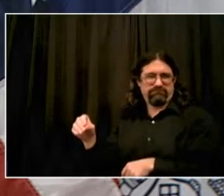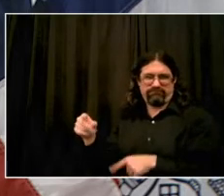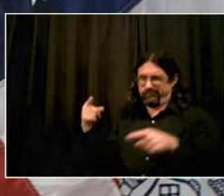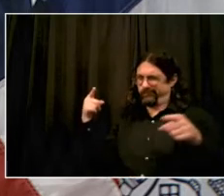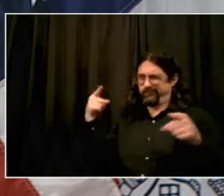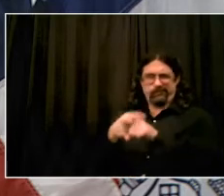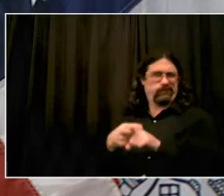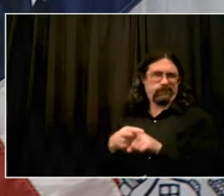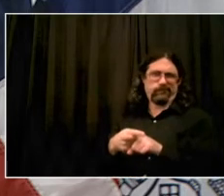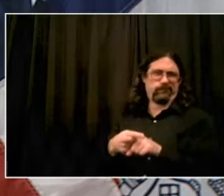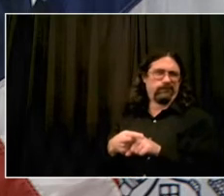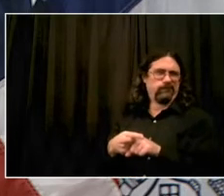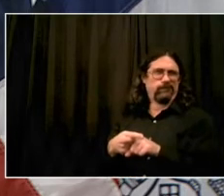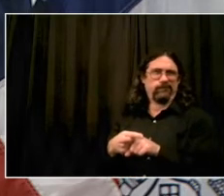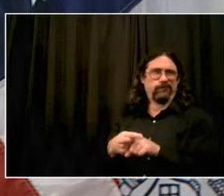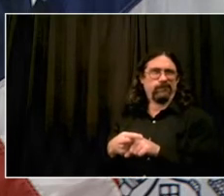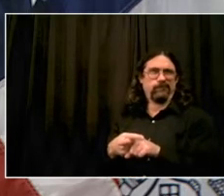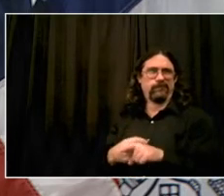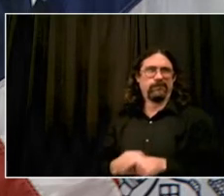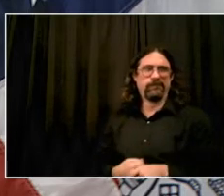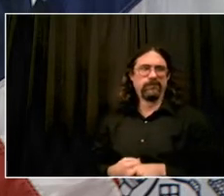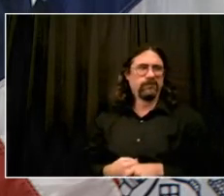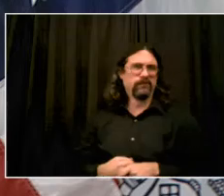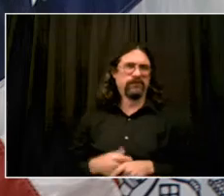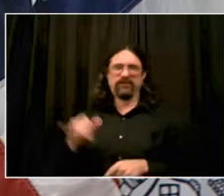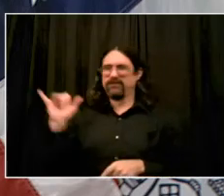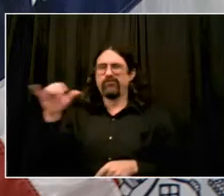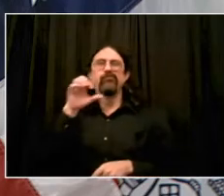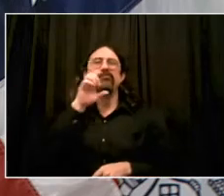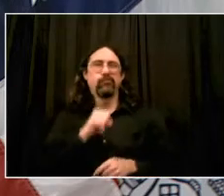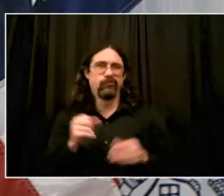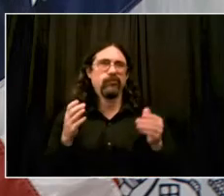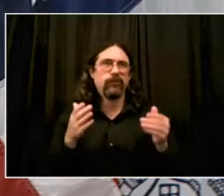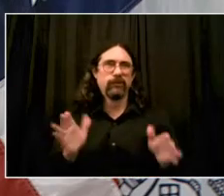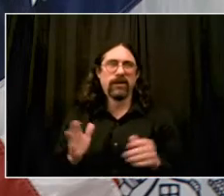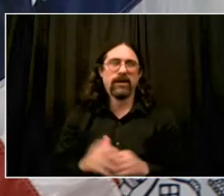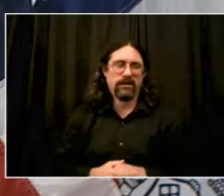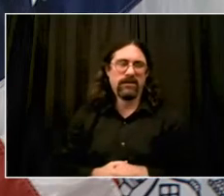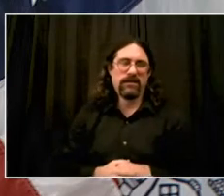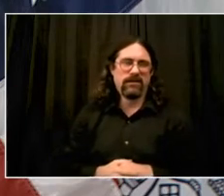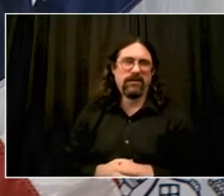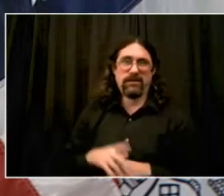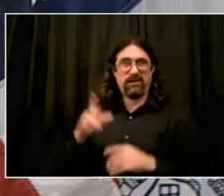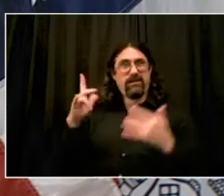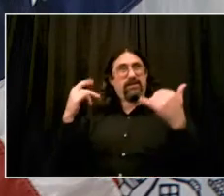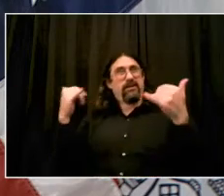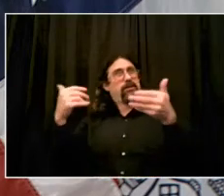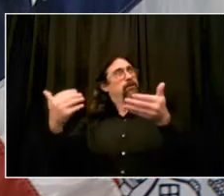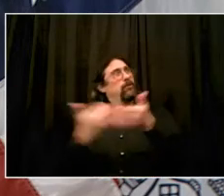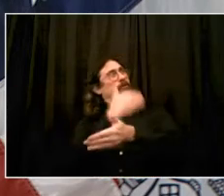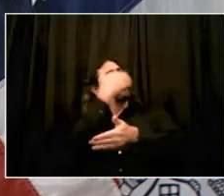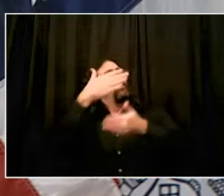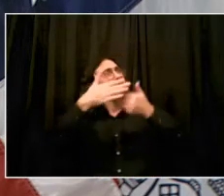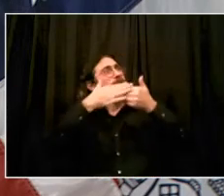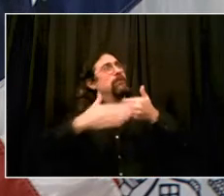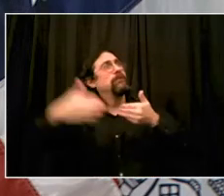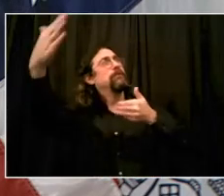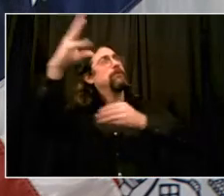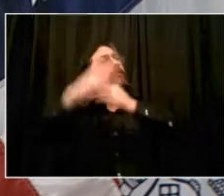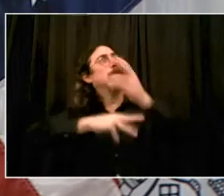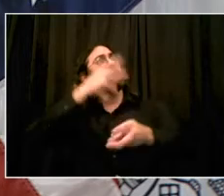is not a part of the future, and we need to get away from them. I think more and more pension funds are going to realize that and join us in